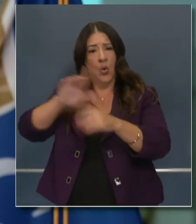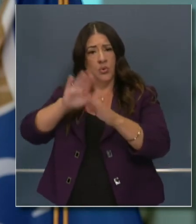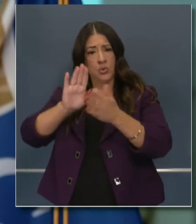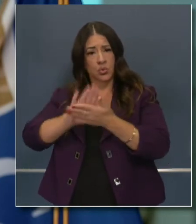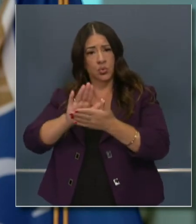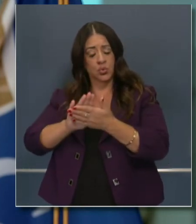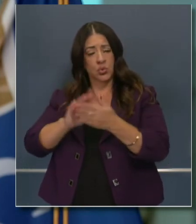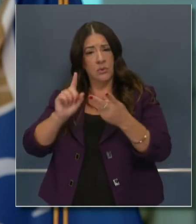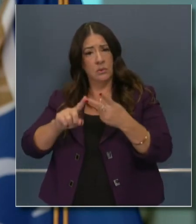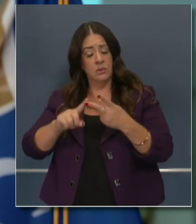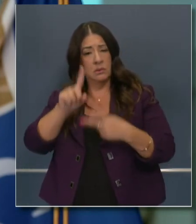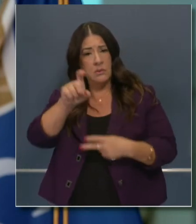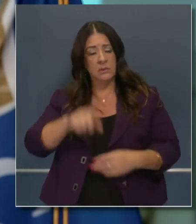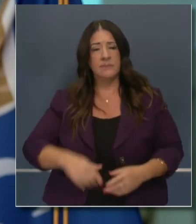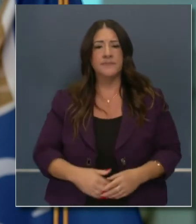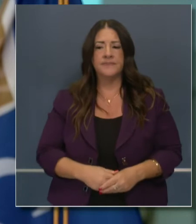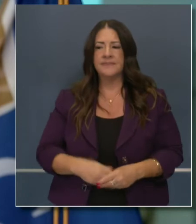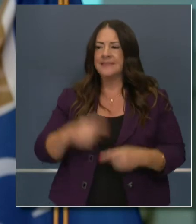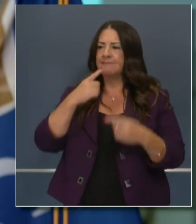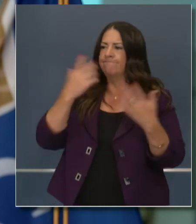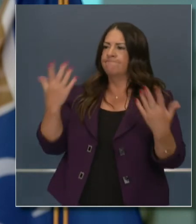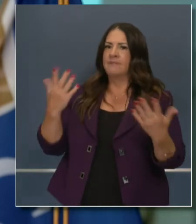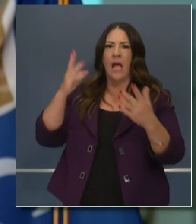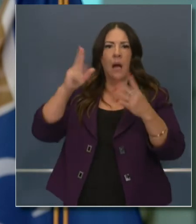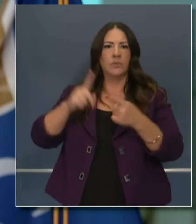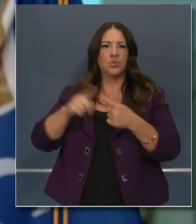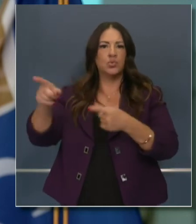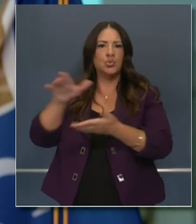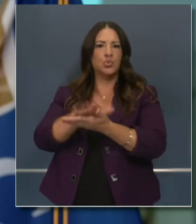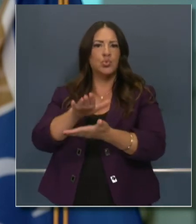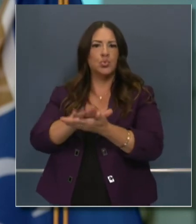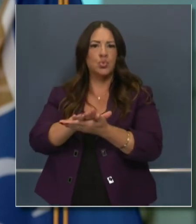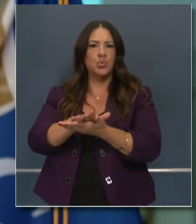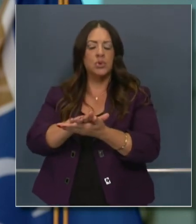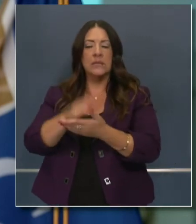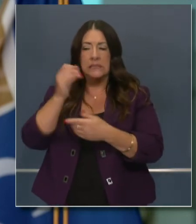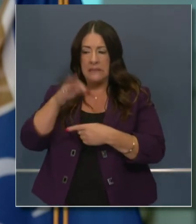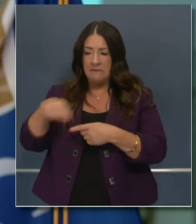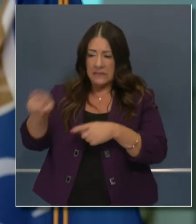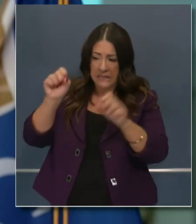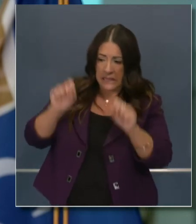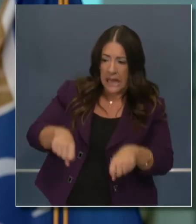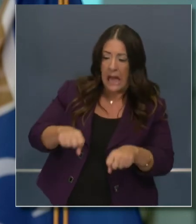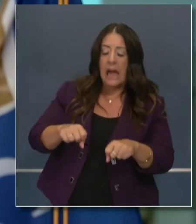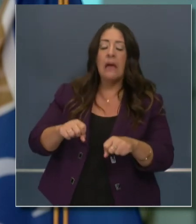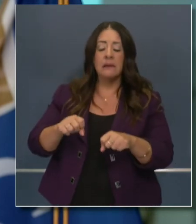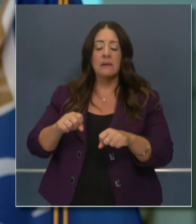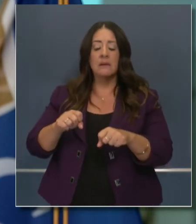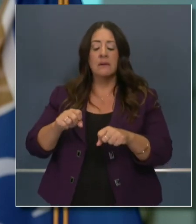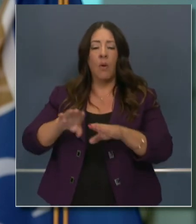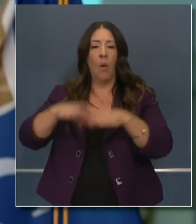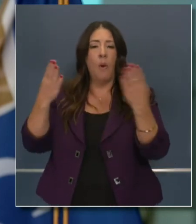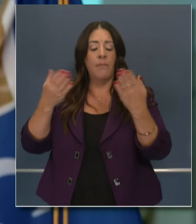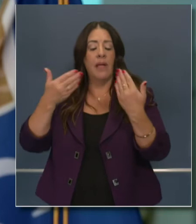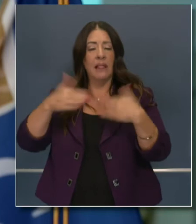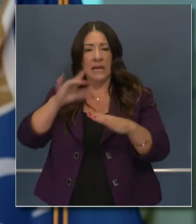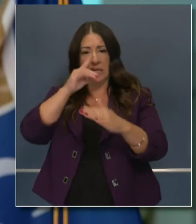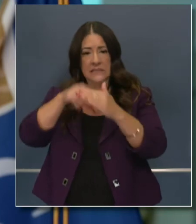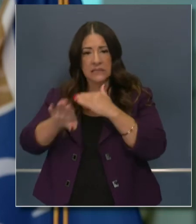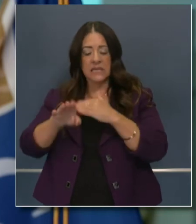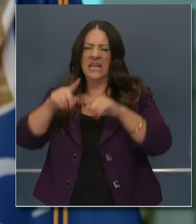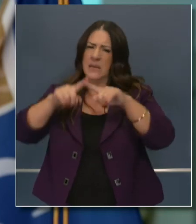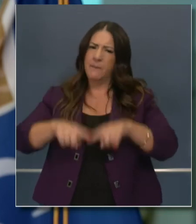it depends when the school makes a decision about whether or not they can move in that direction based on concurrence with the